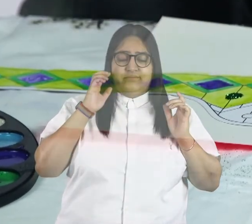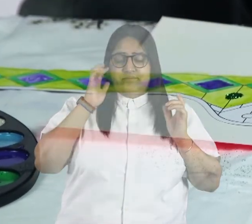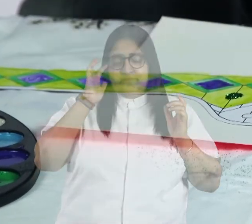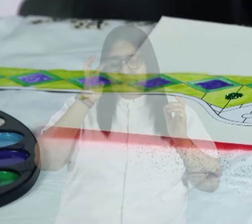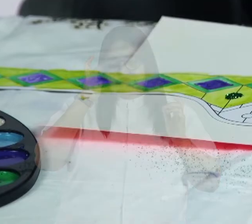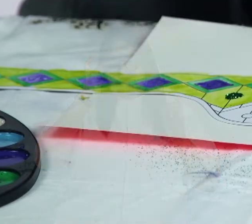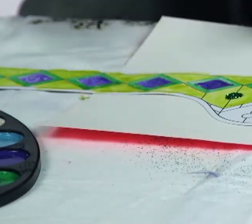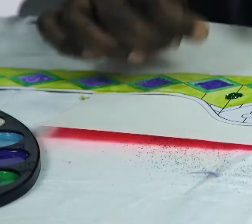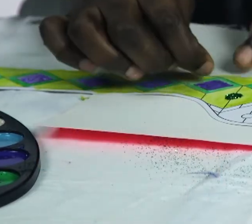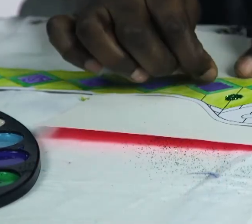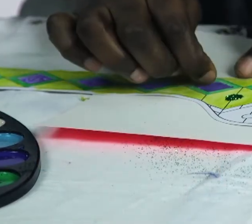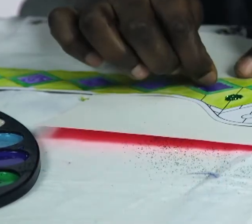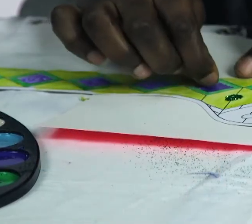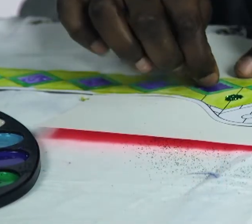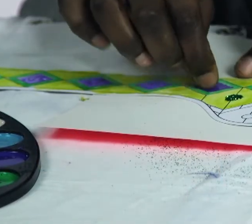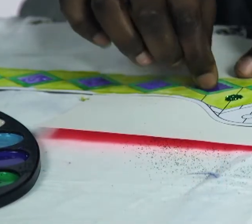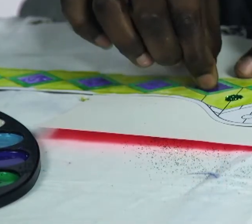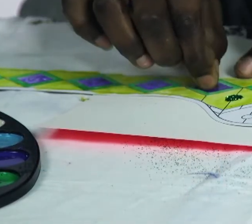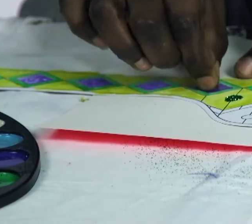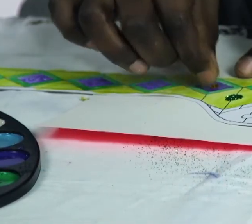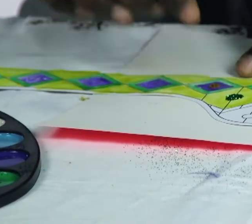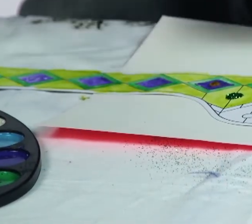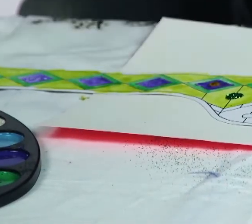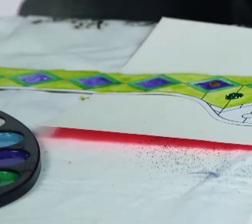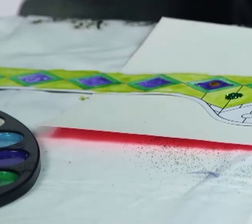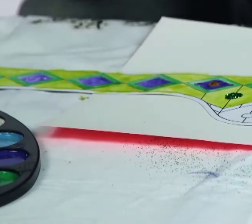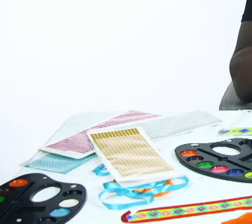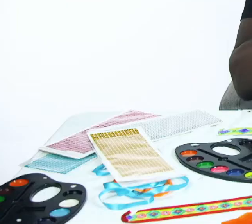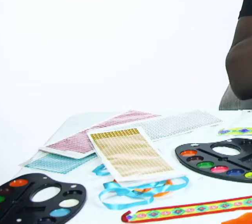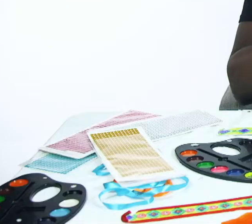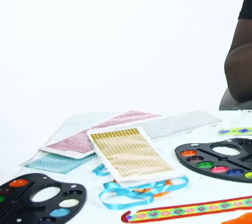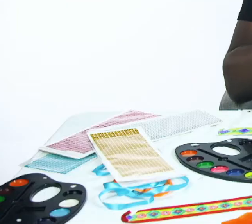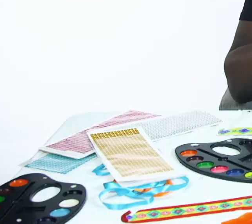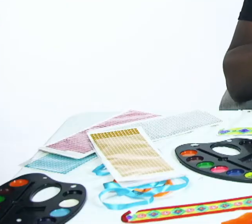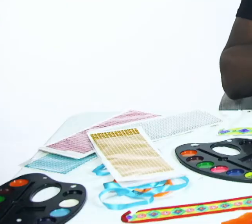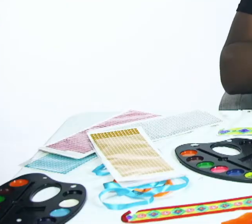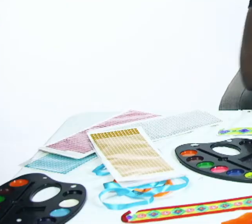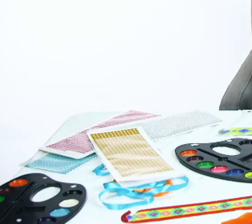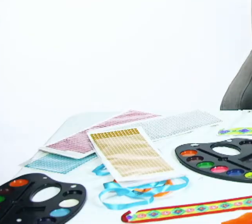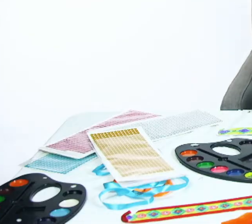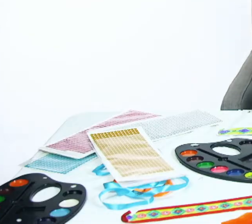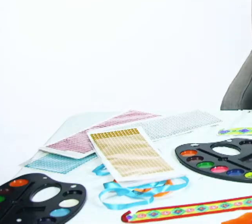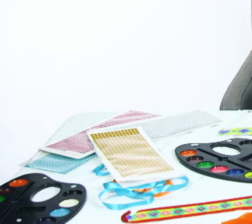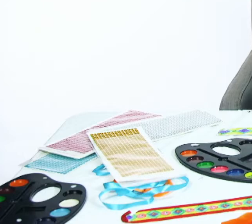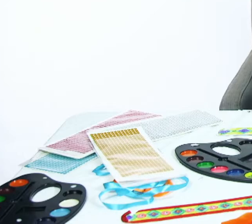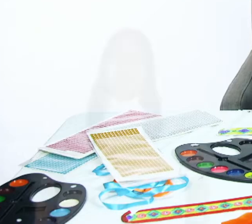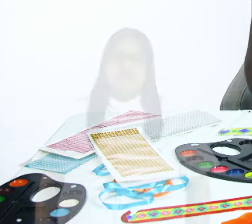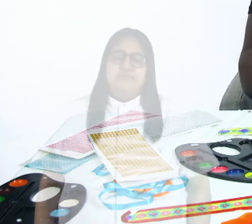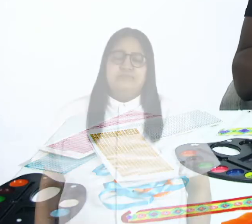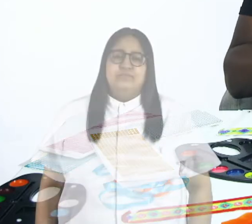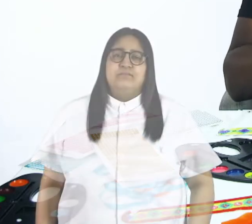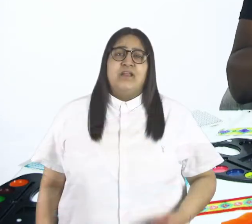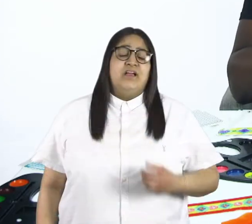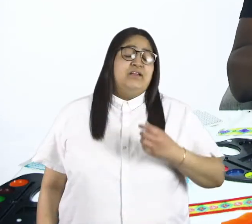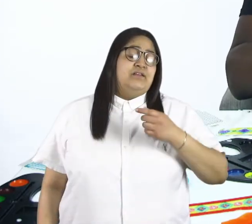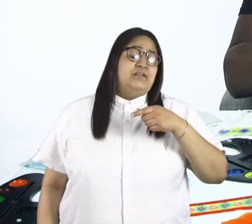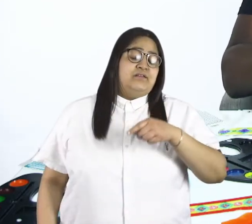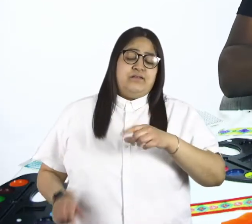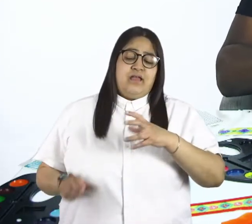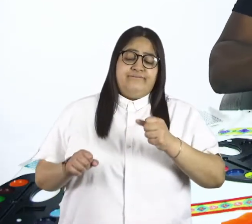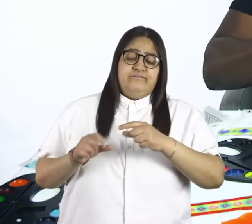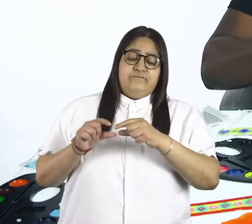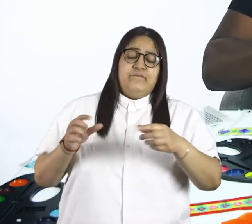It's as easy as that. You can get some that don't come with a sticky back. You can also use your PVA glue to apply